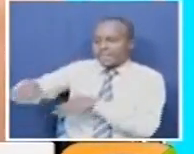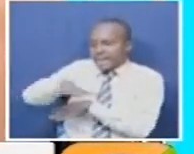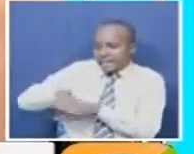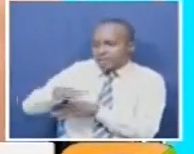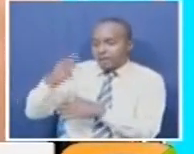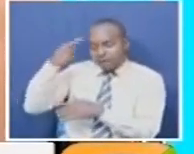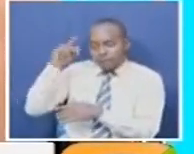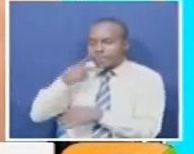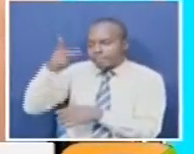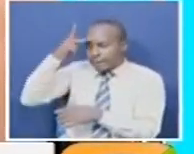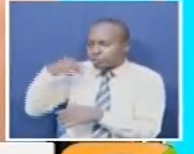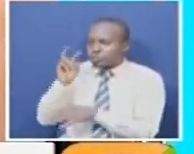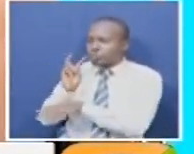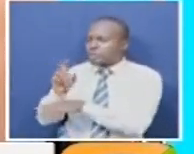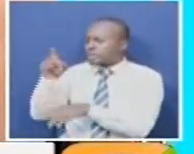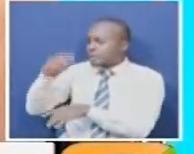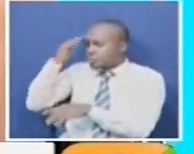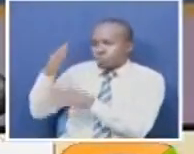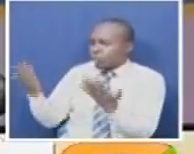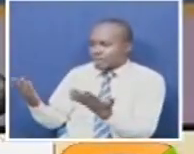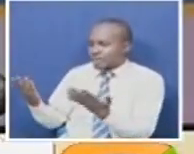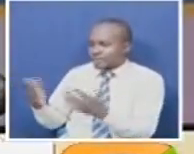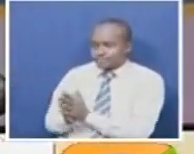watching, what do they need to know?